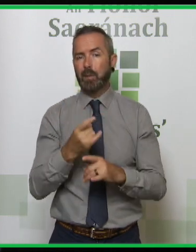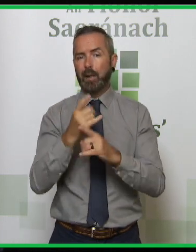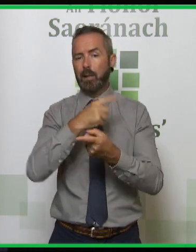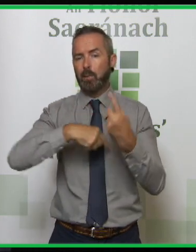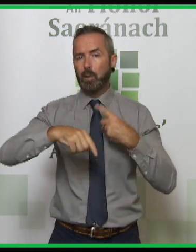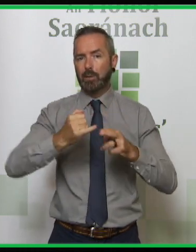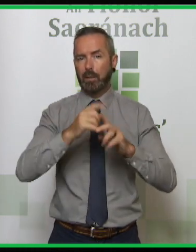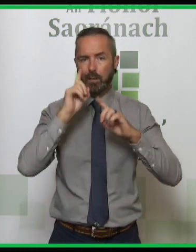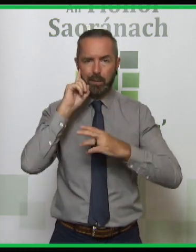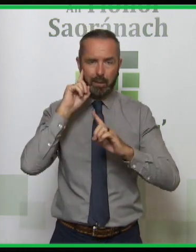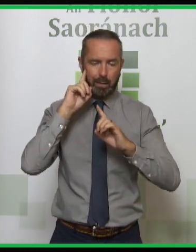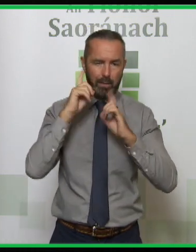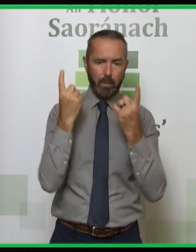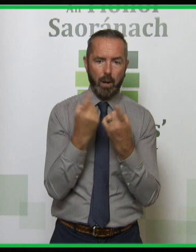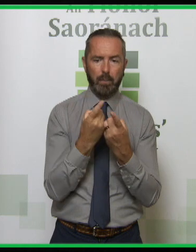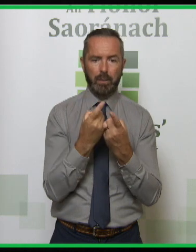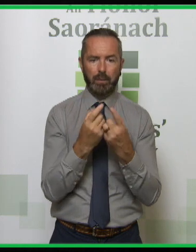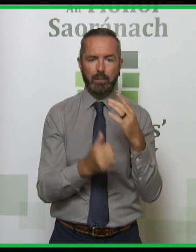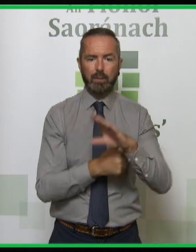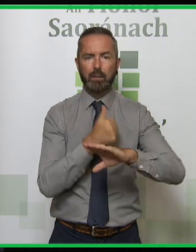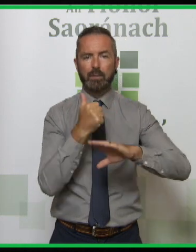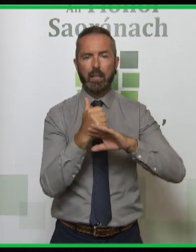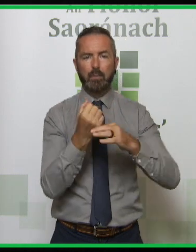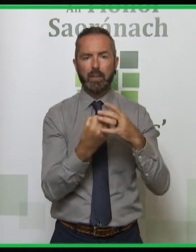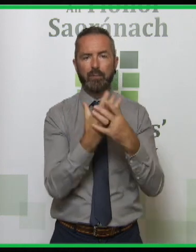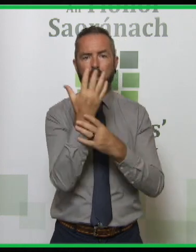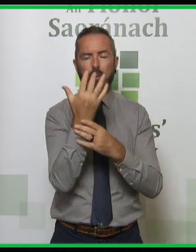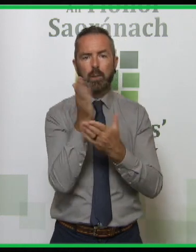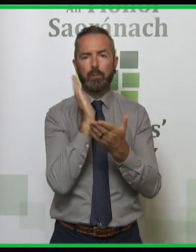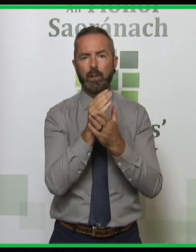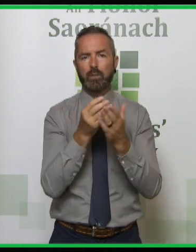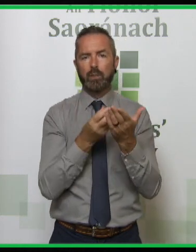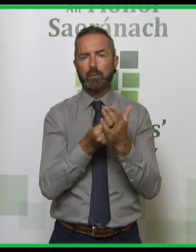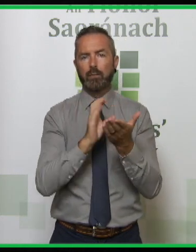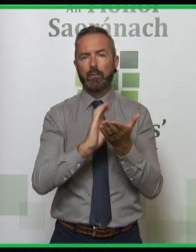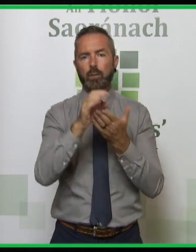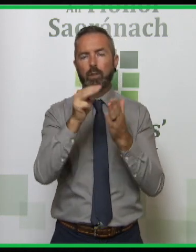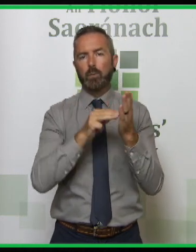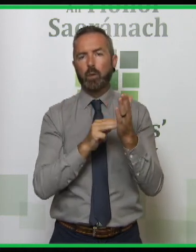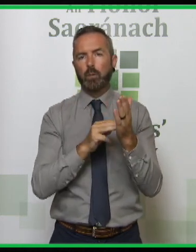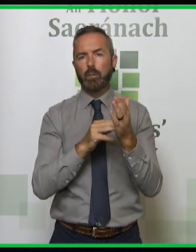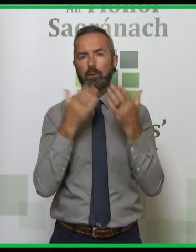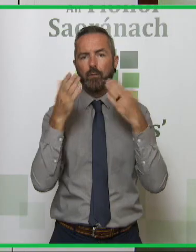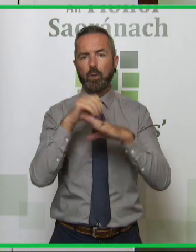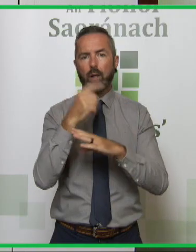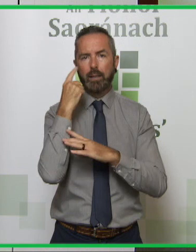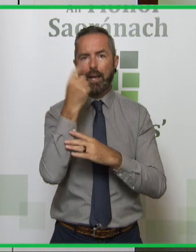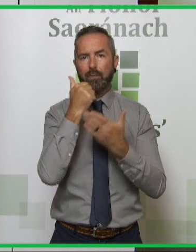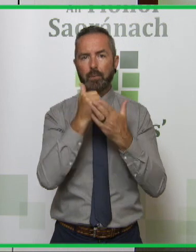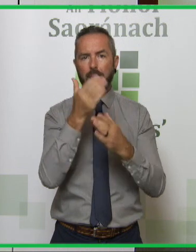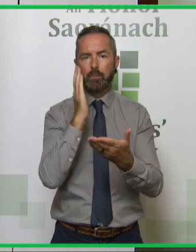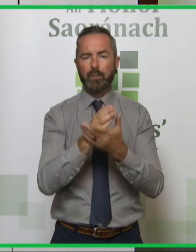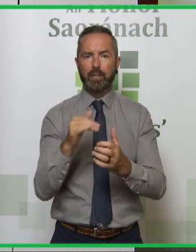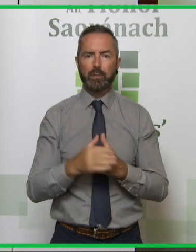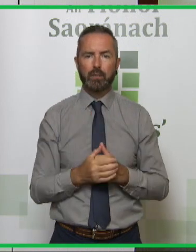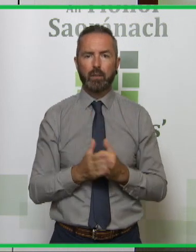in the department to devise a prevention funding programme that was geared specifically towards evidence-based prevention. And through further